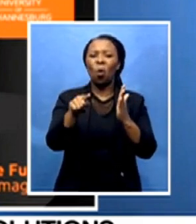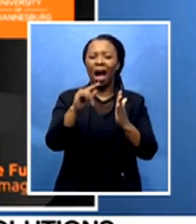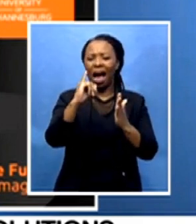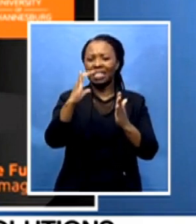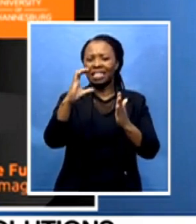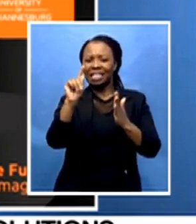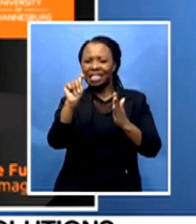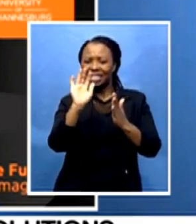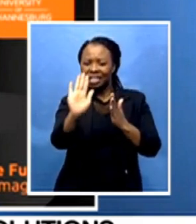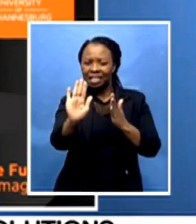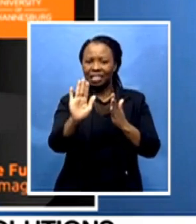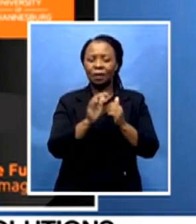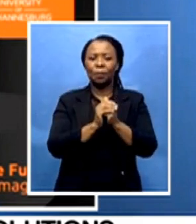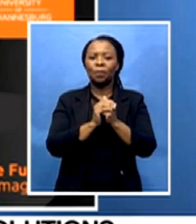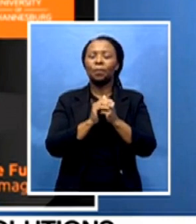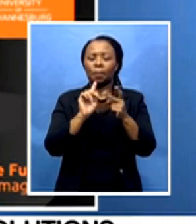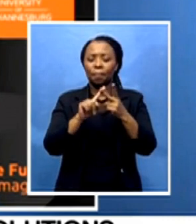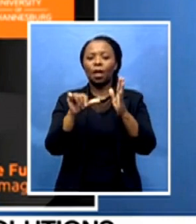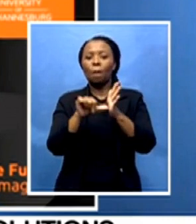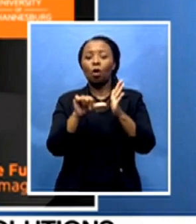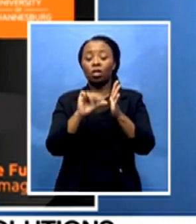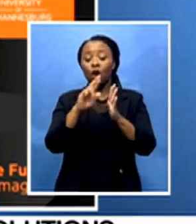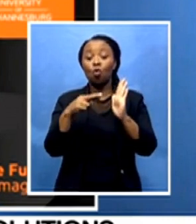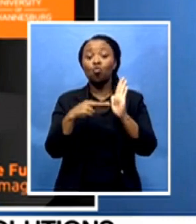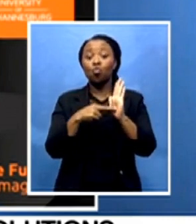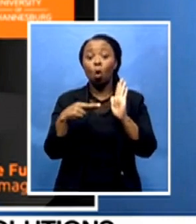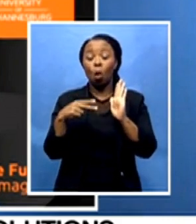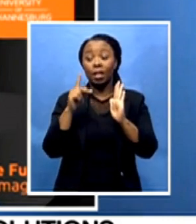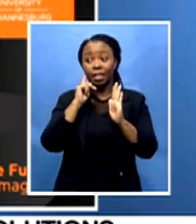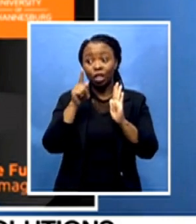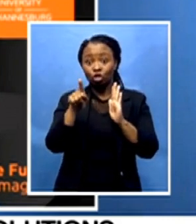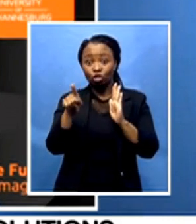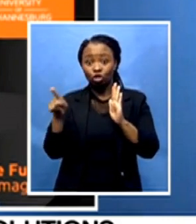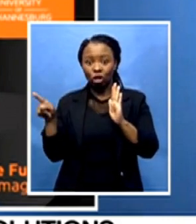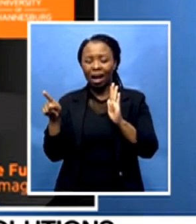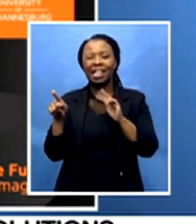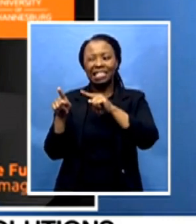important role that the teacher plays as a guide, as a supporter